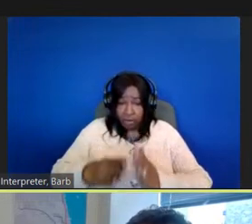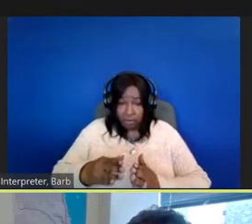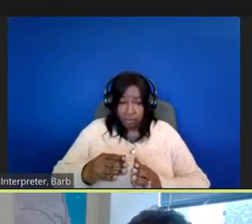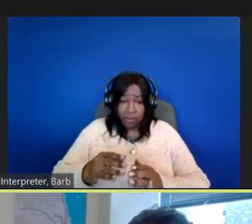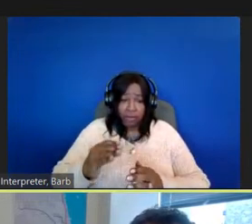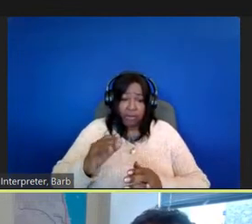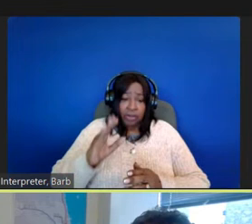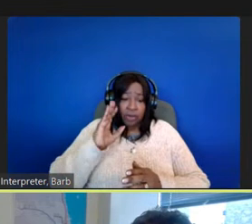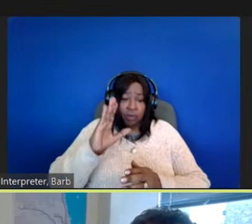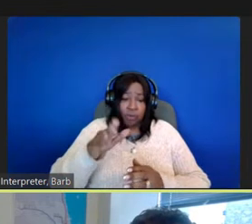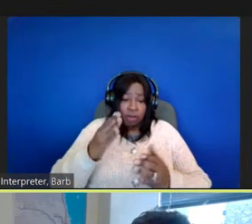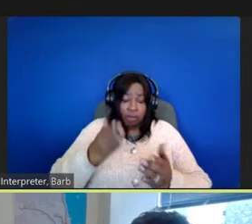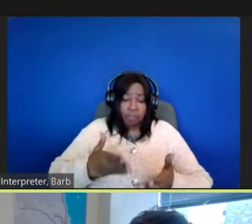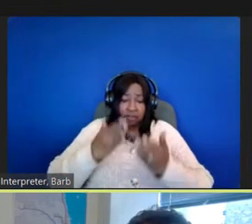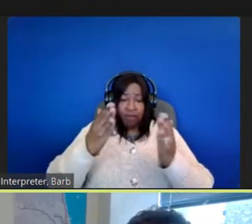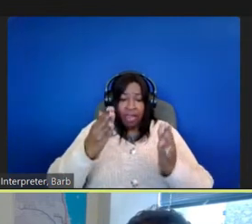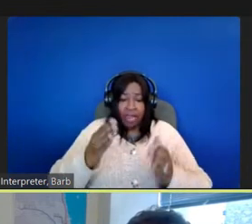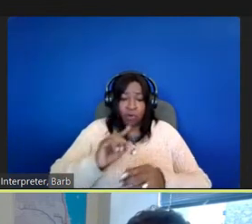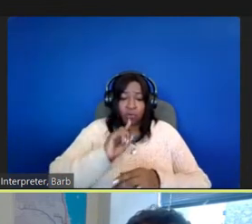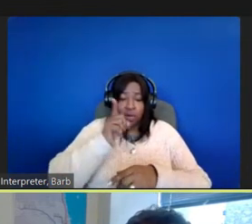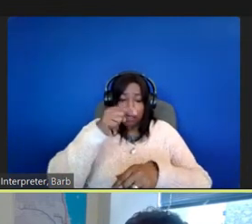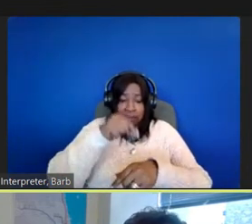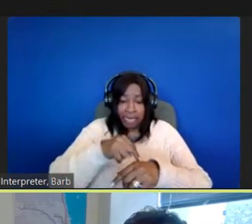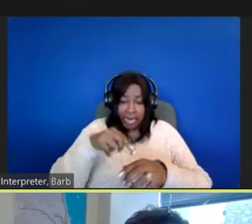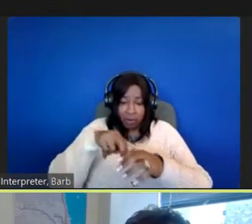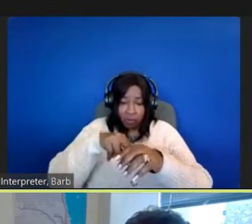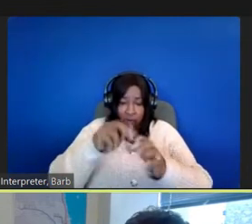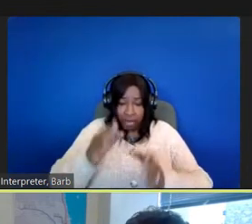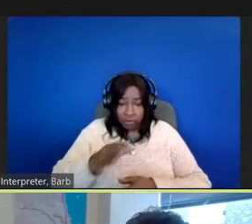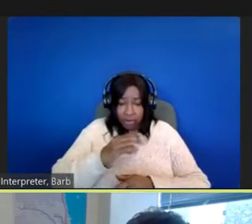of the buses. So when a bus is out